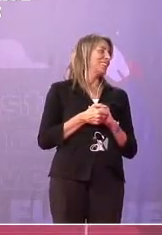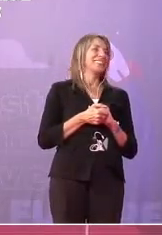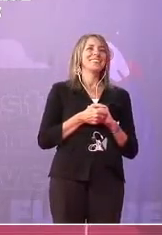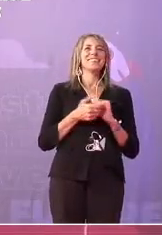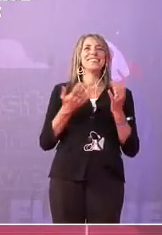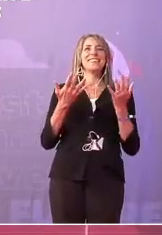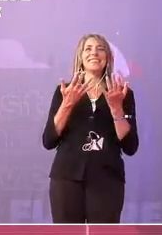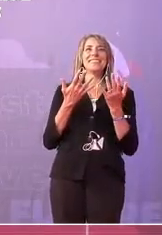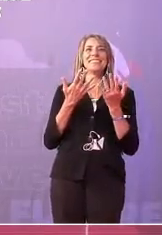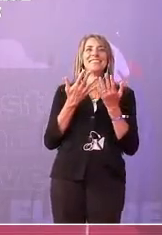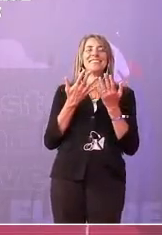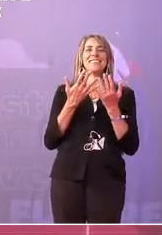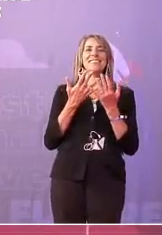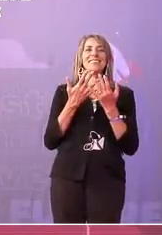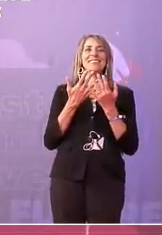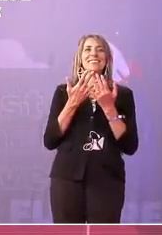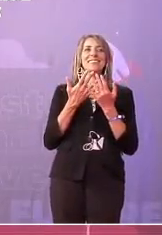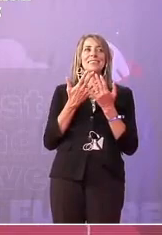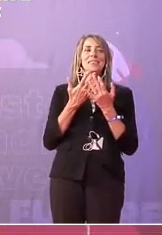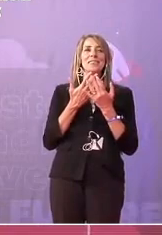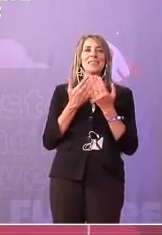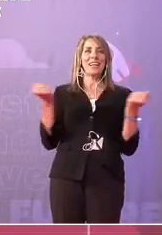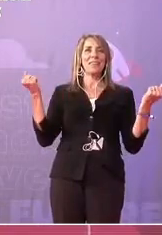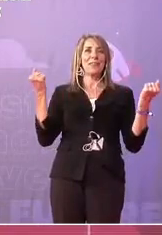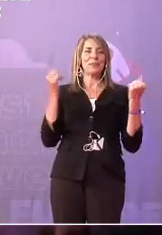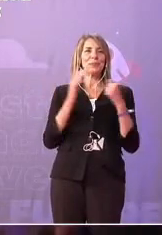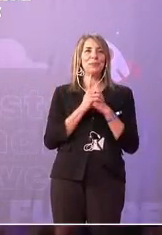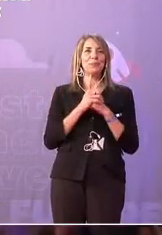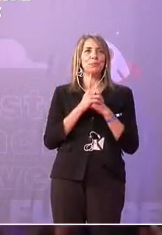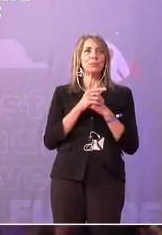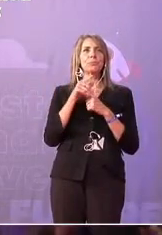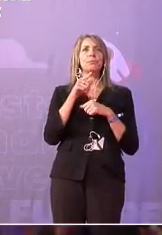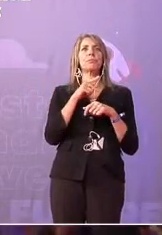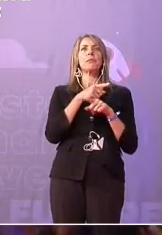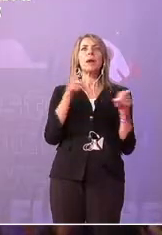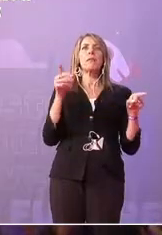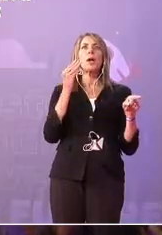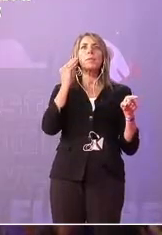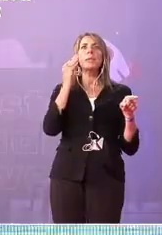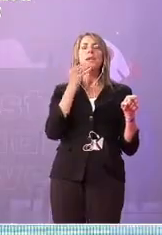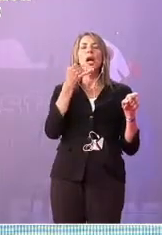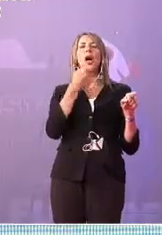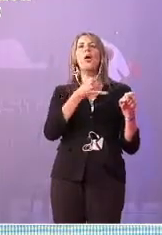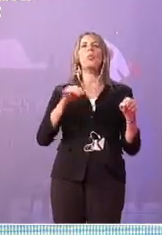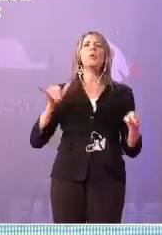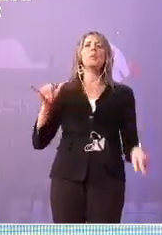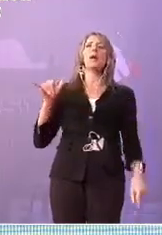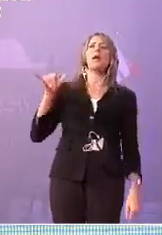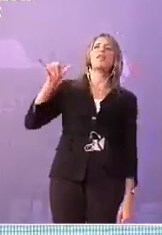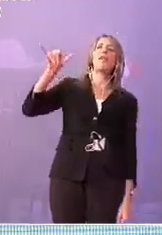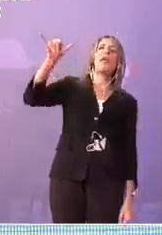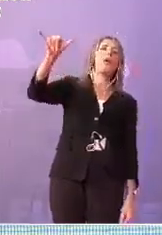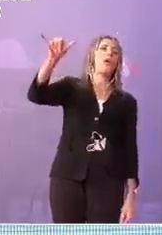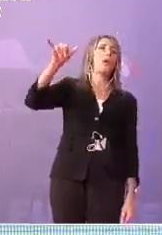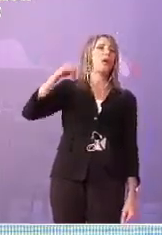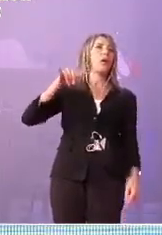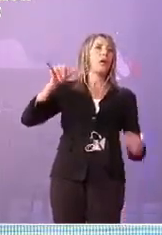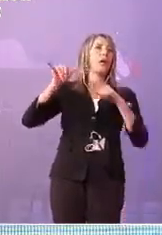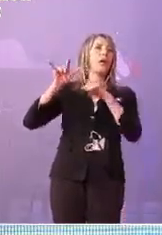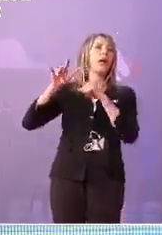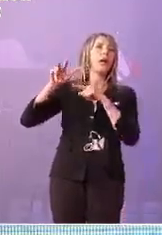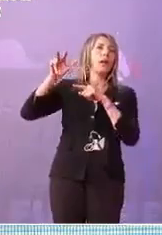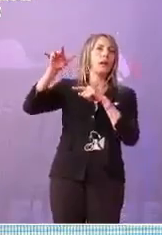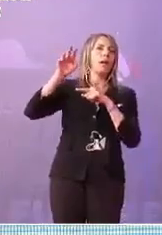Hi, think about your last flight trip. I'm sure you took for granted your airplane